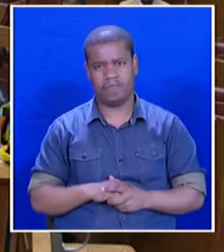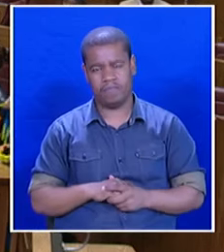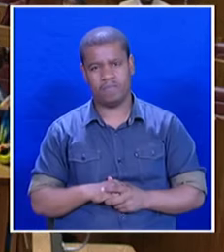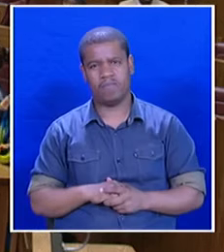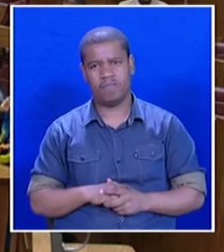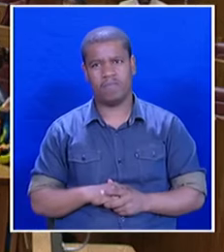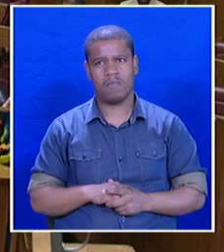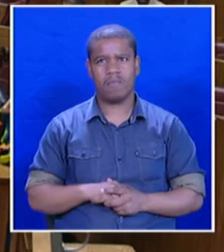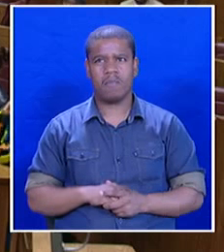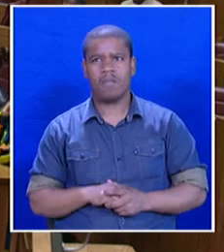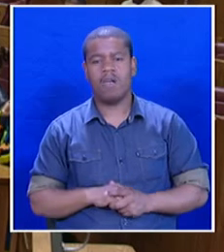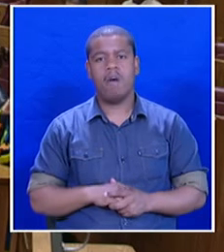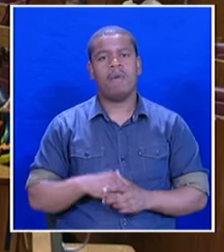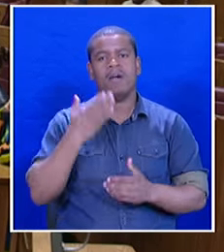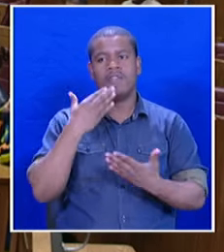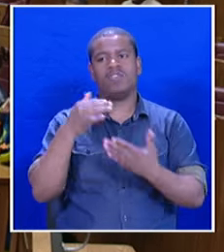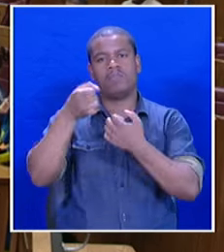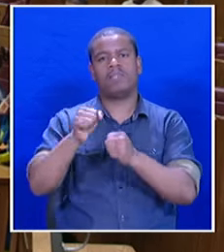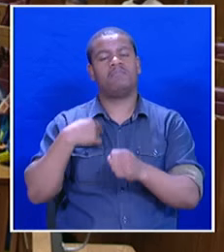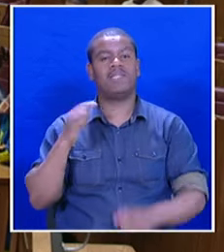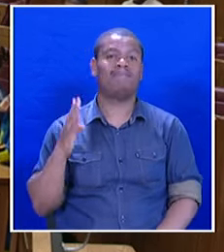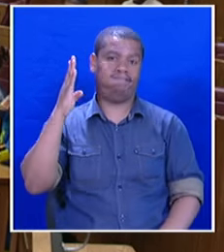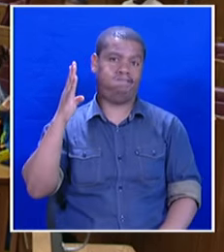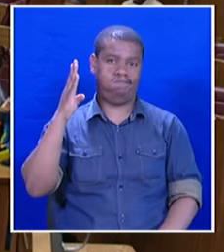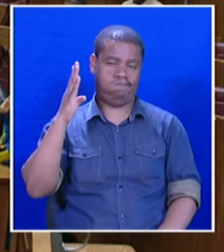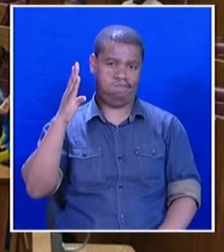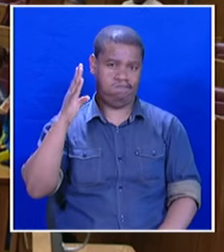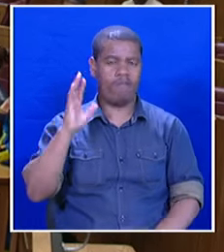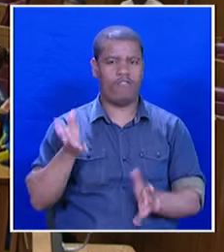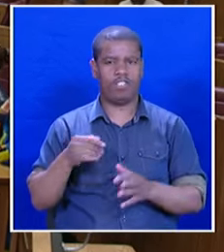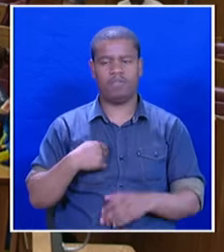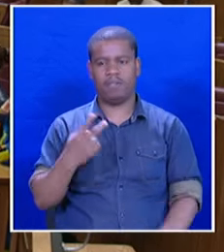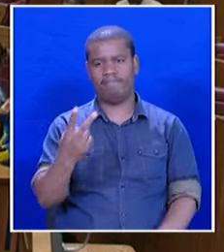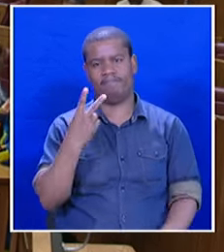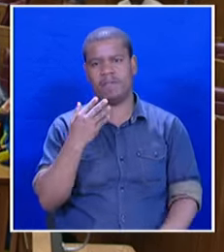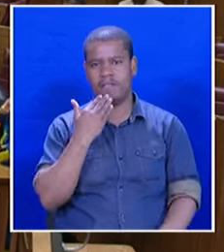I'm already in the corridor. Deputy President,